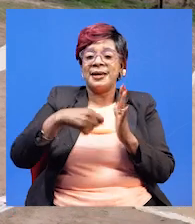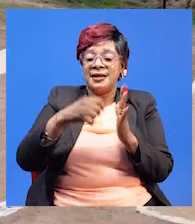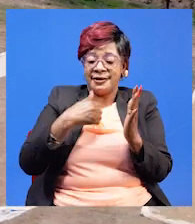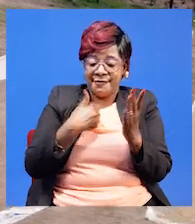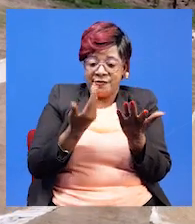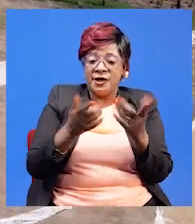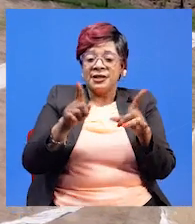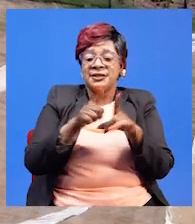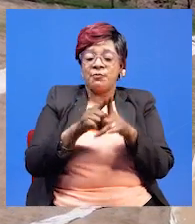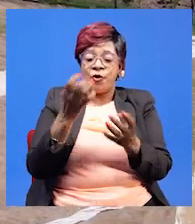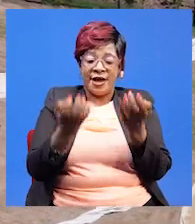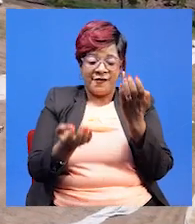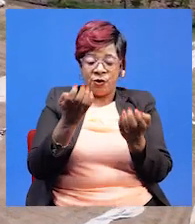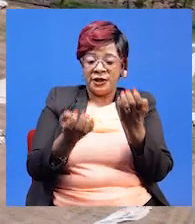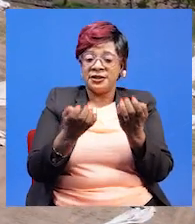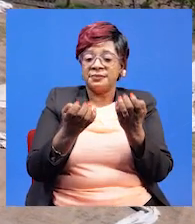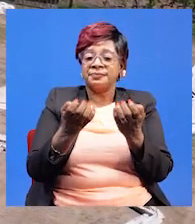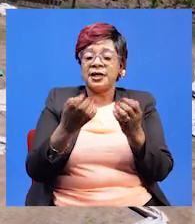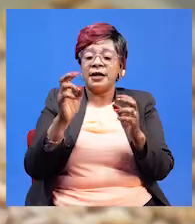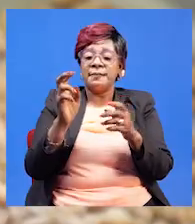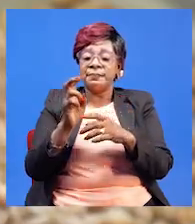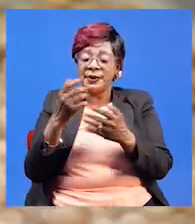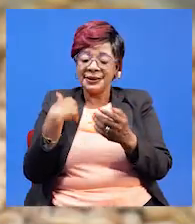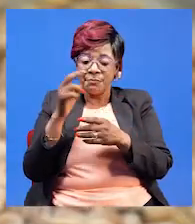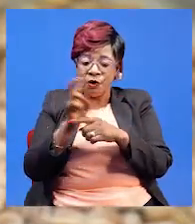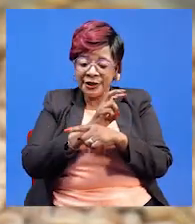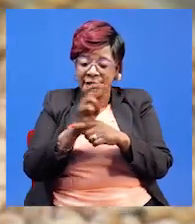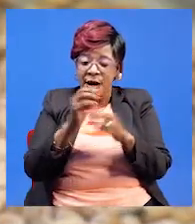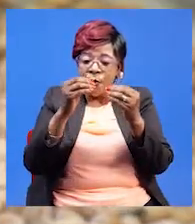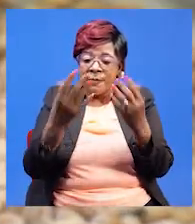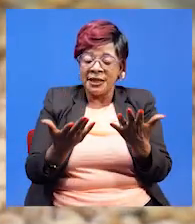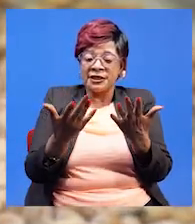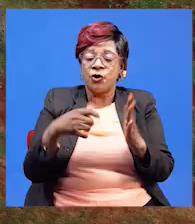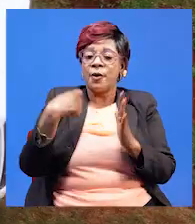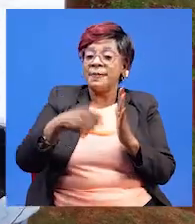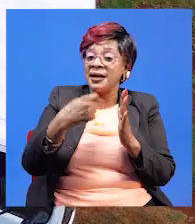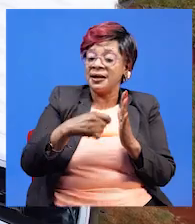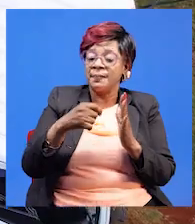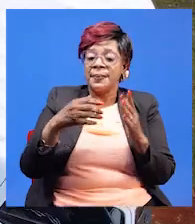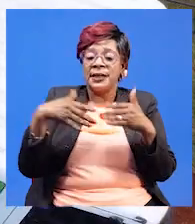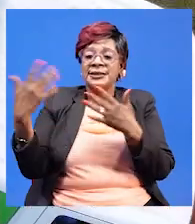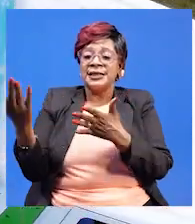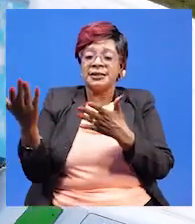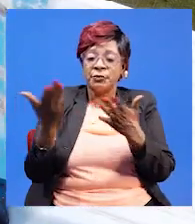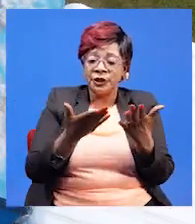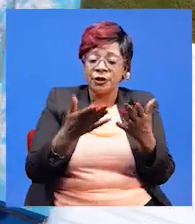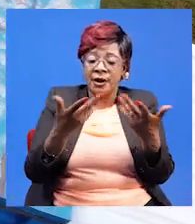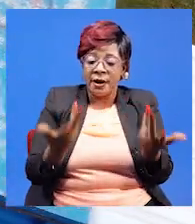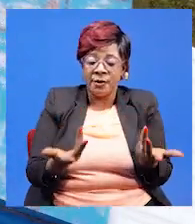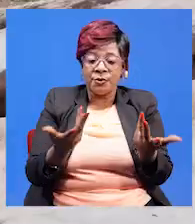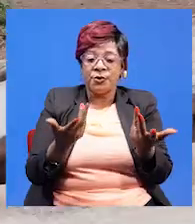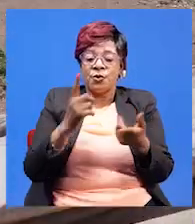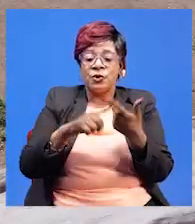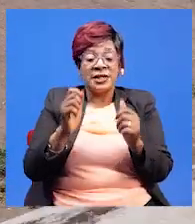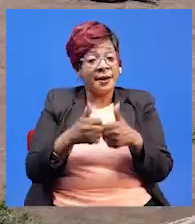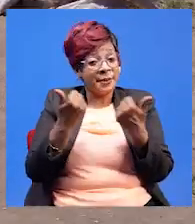handling, and we evaluate continuously and monitoring how much is it that you're actually milling, how is the transportation happening, is that transportation